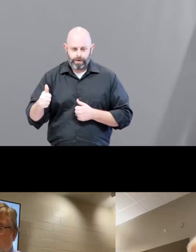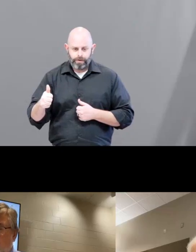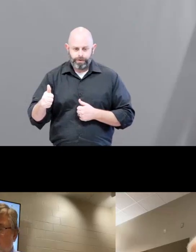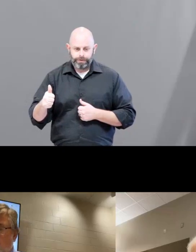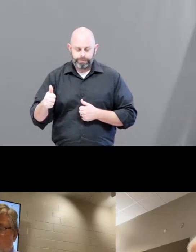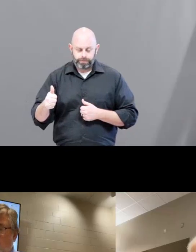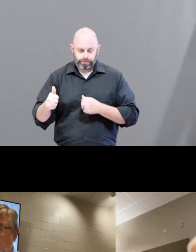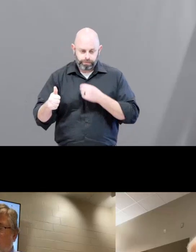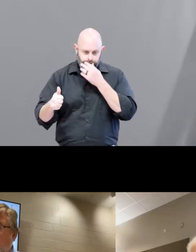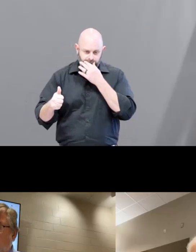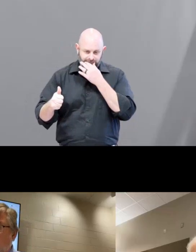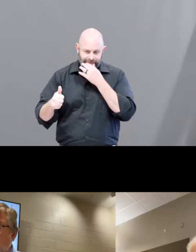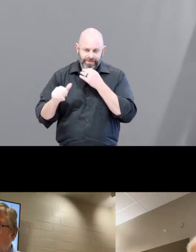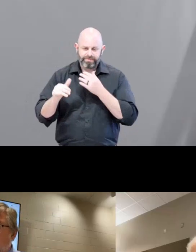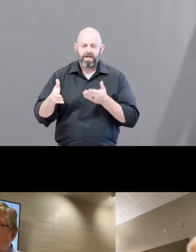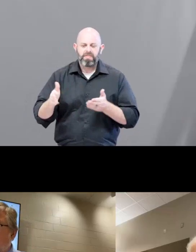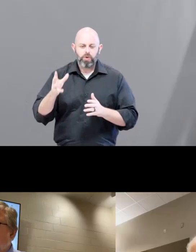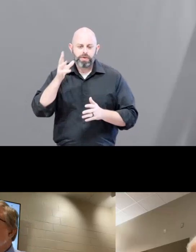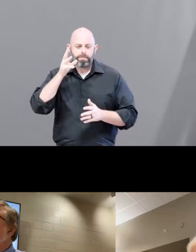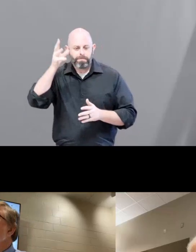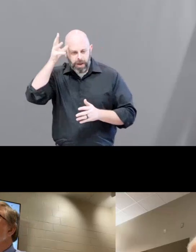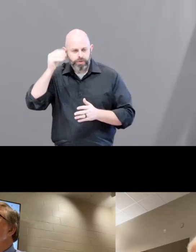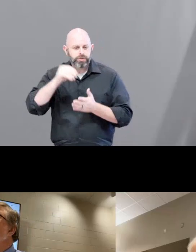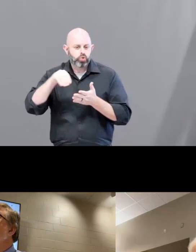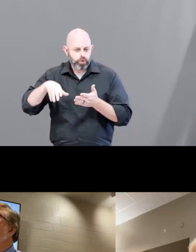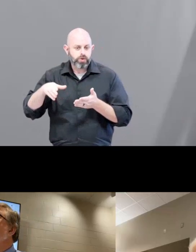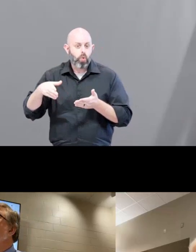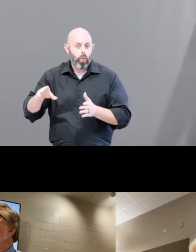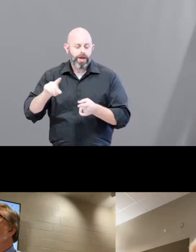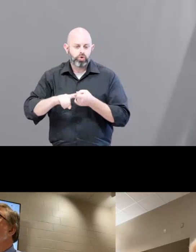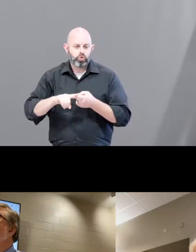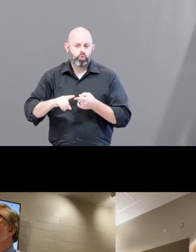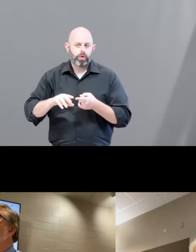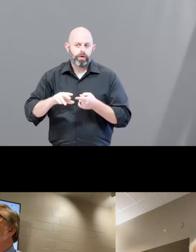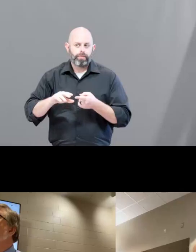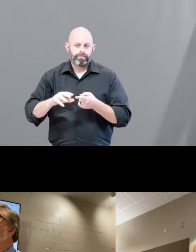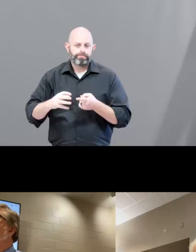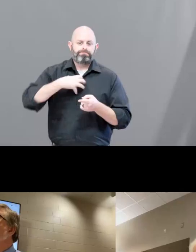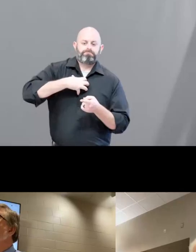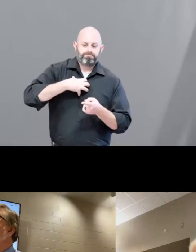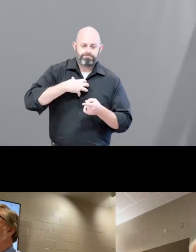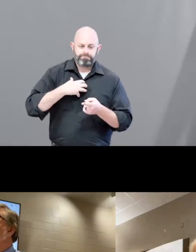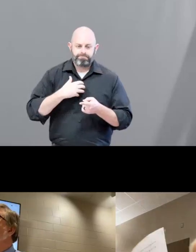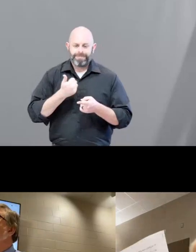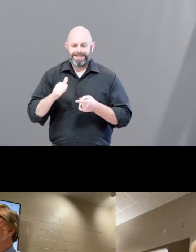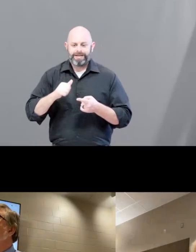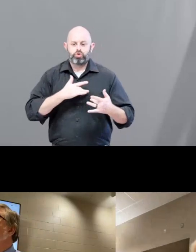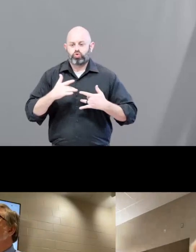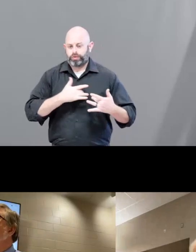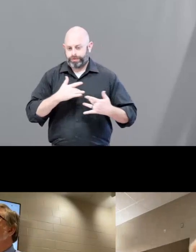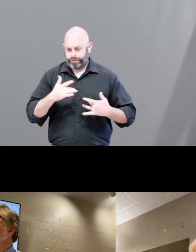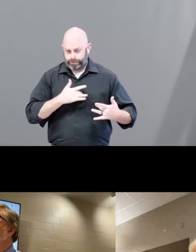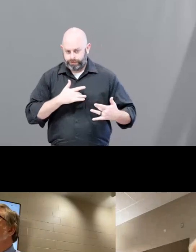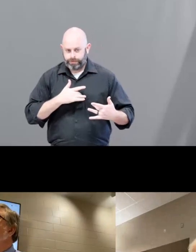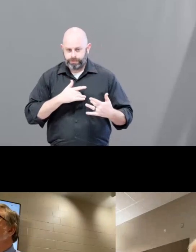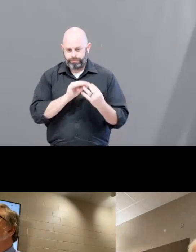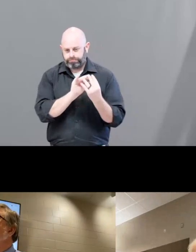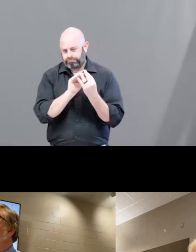this gives parents and students a way to raise and resolve any concerns that they may